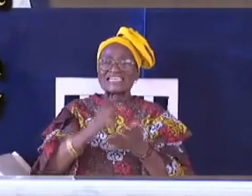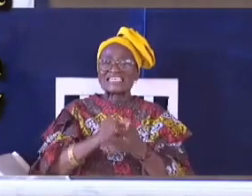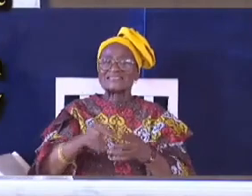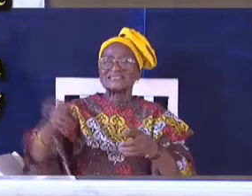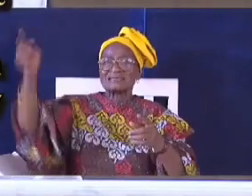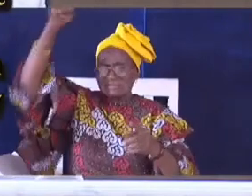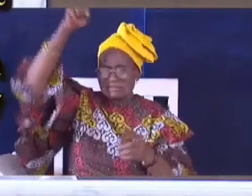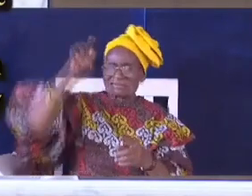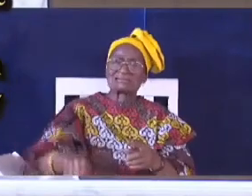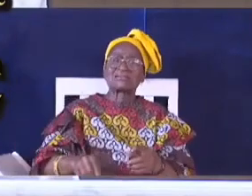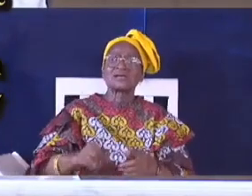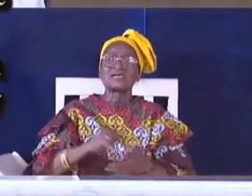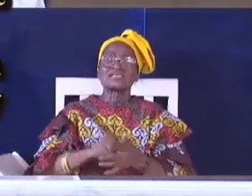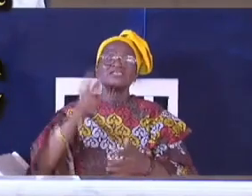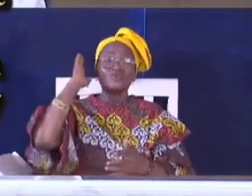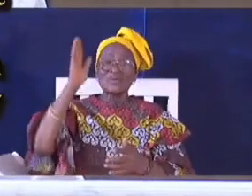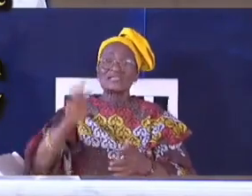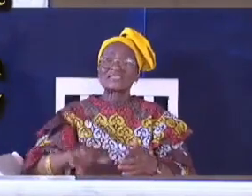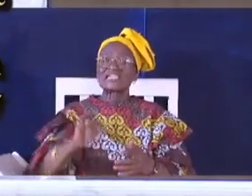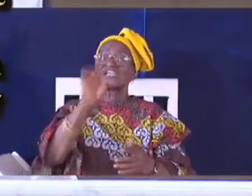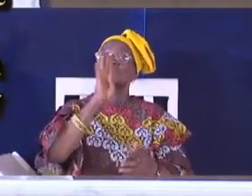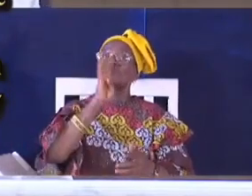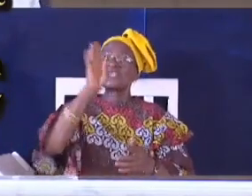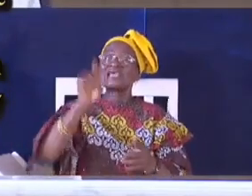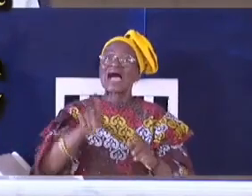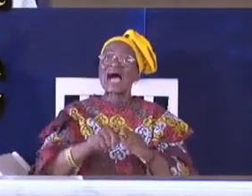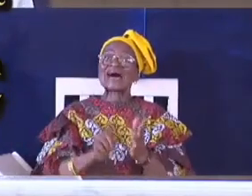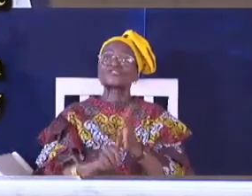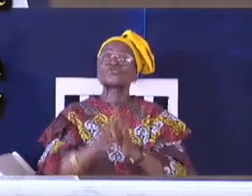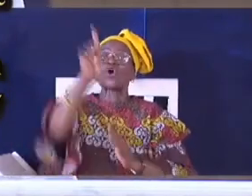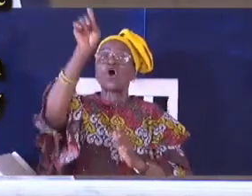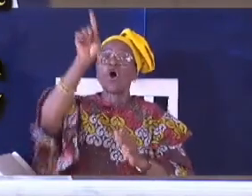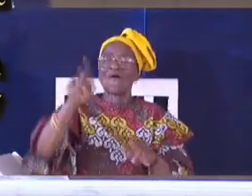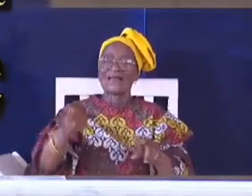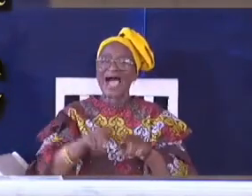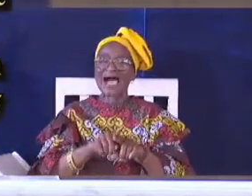it will still be as tall as